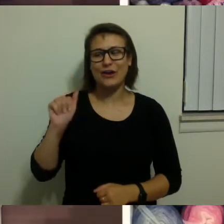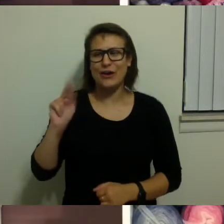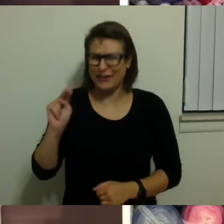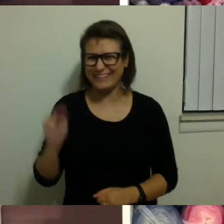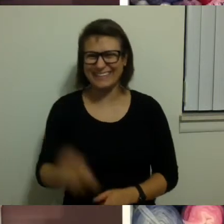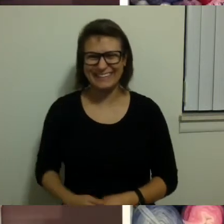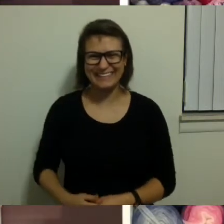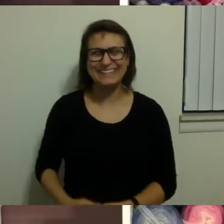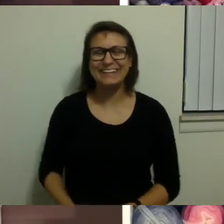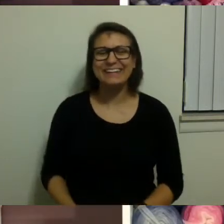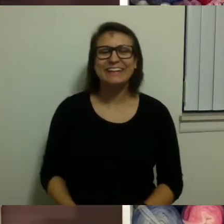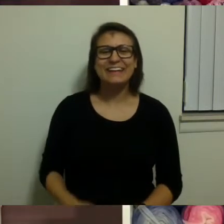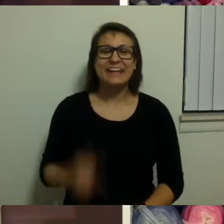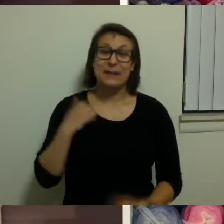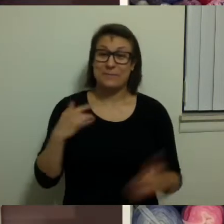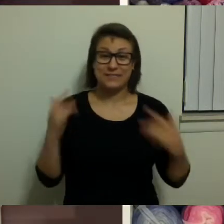So,